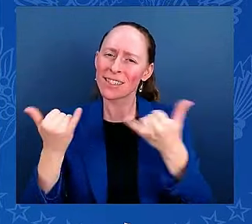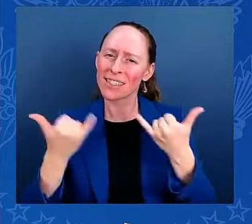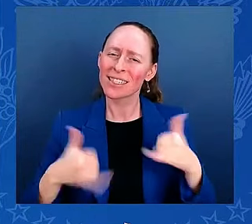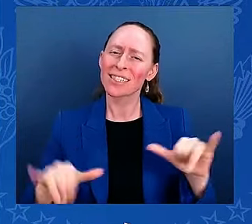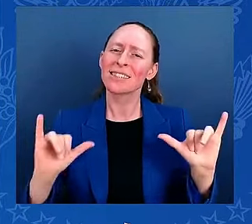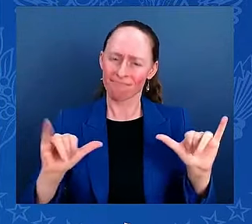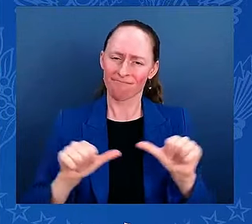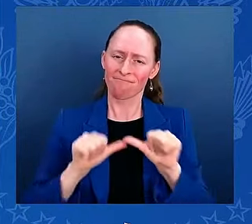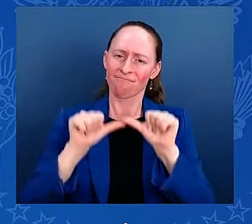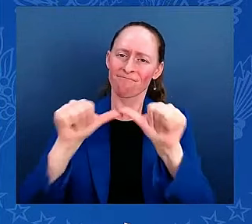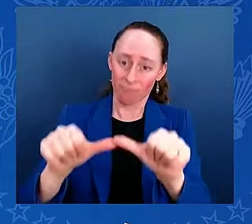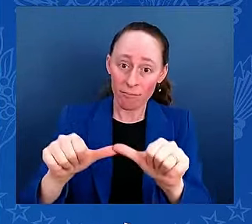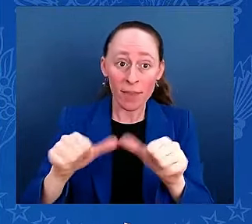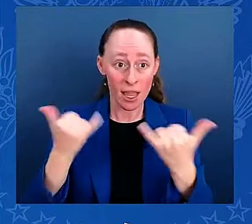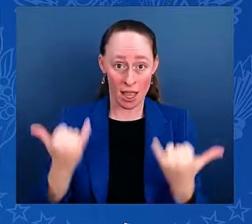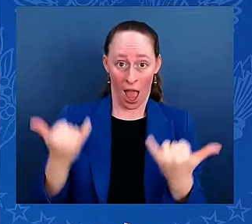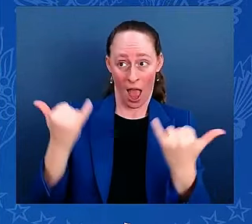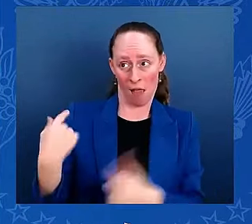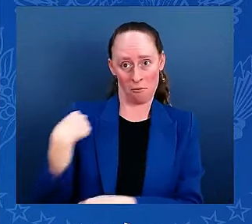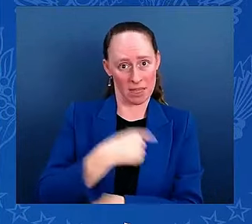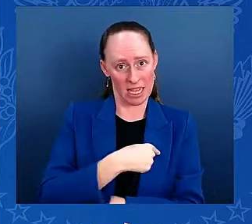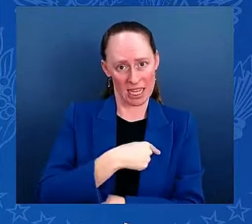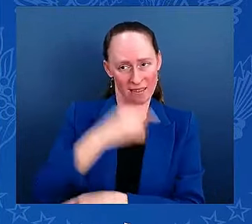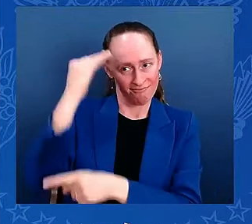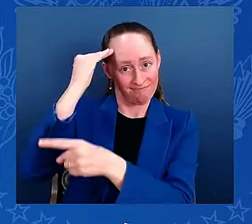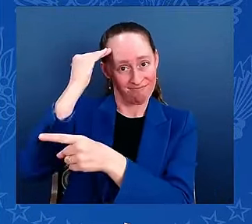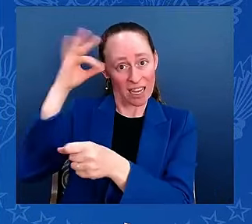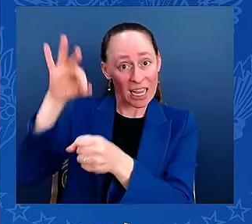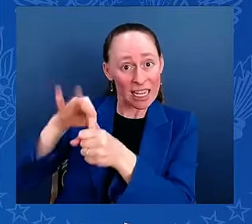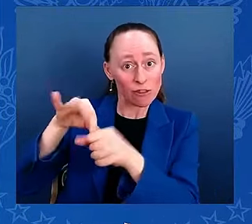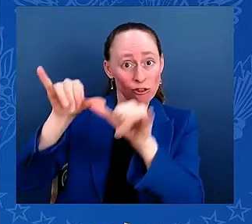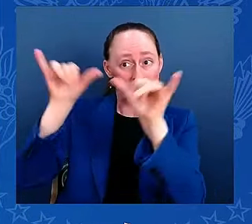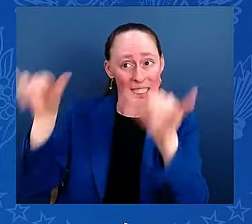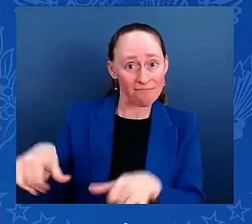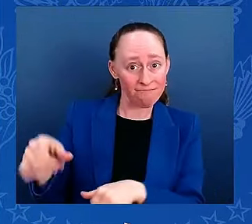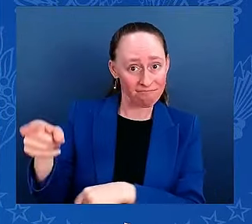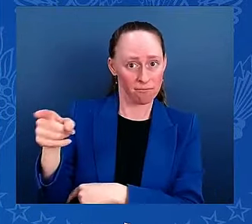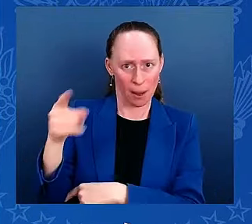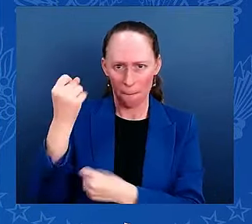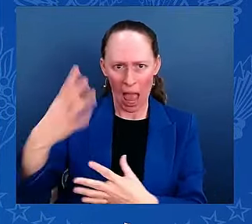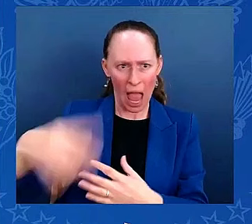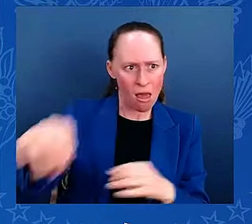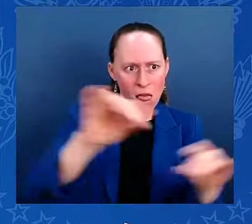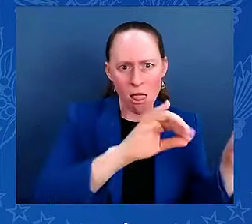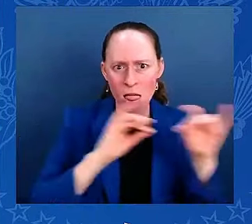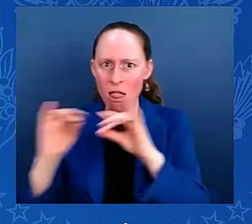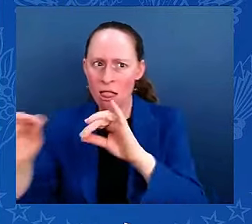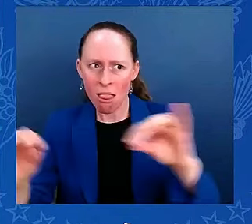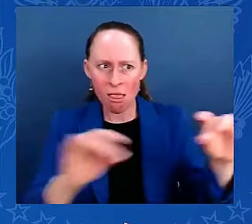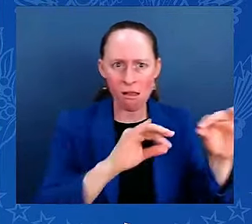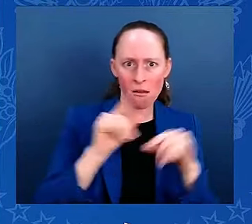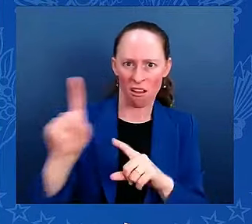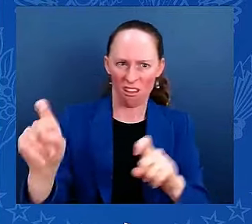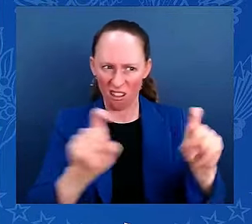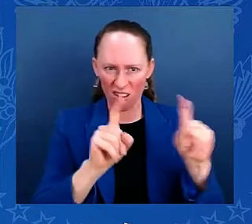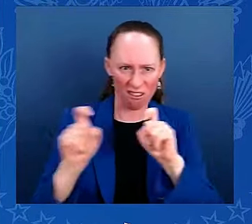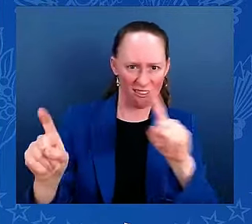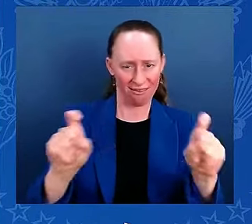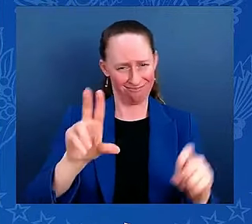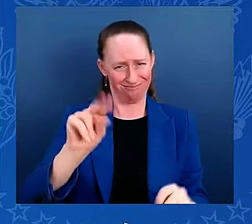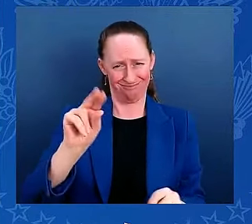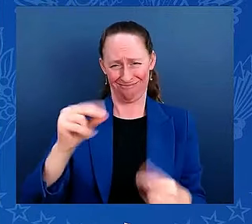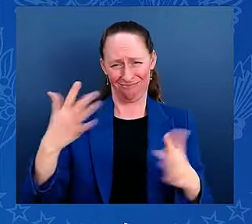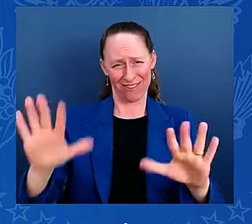is transparent. And it can be trusted, win or lose. I also hope we